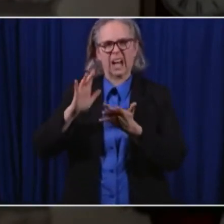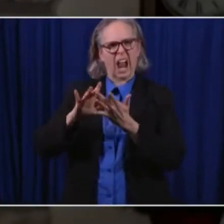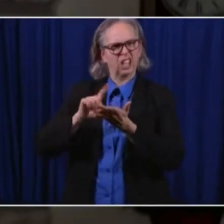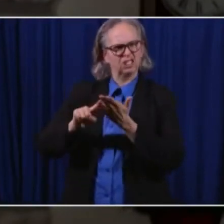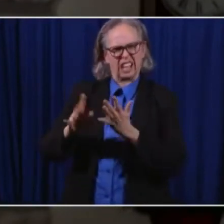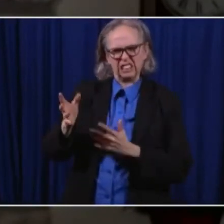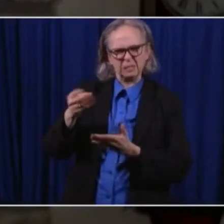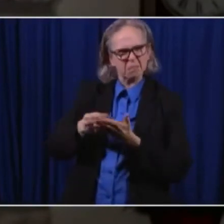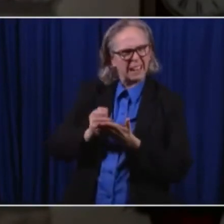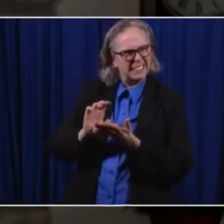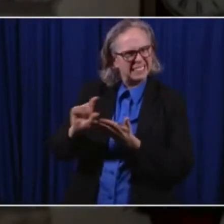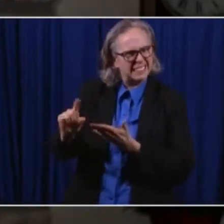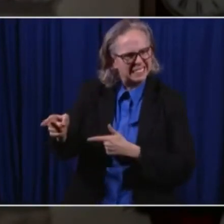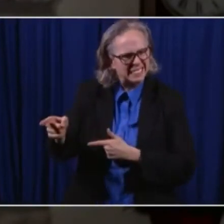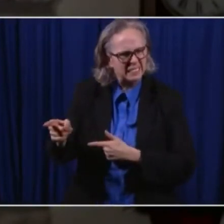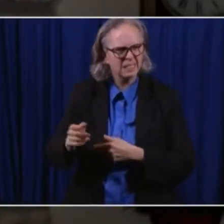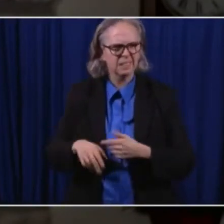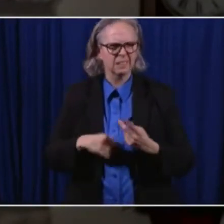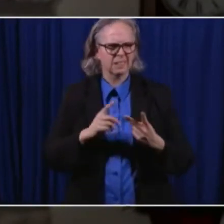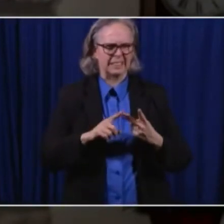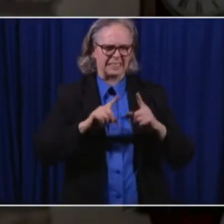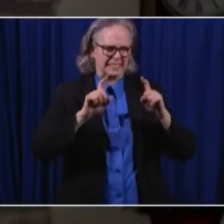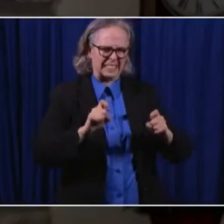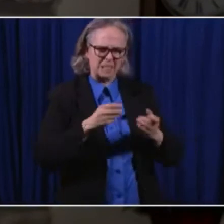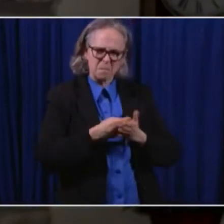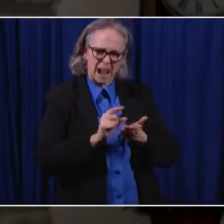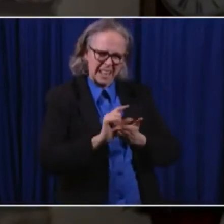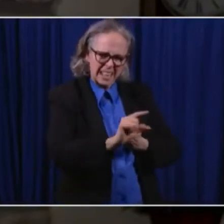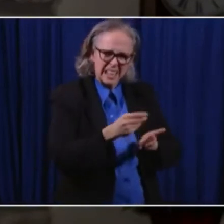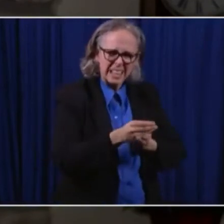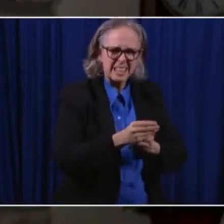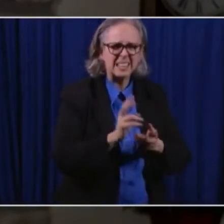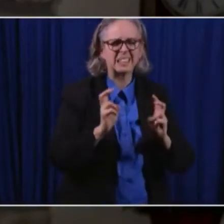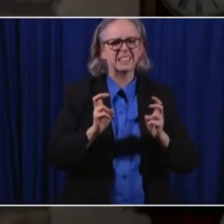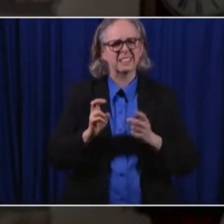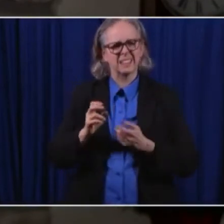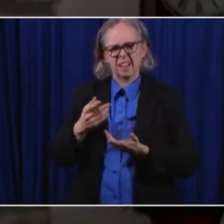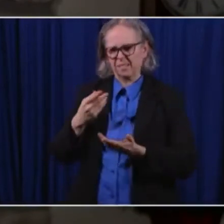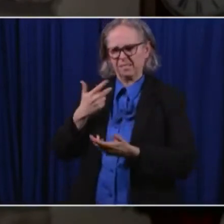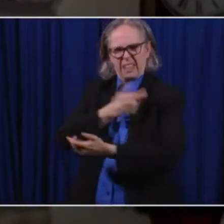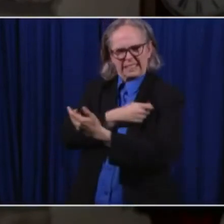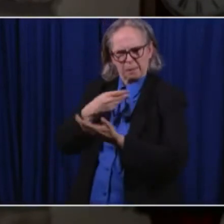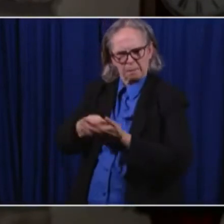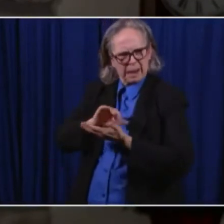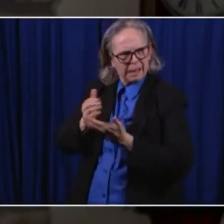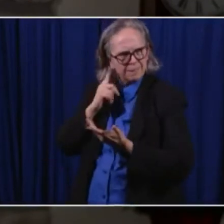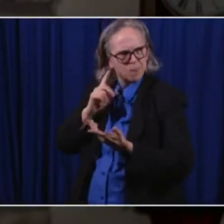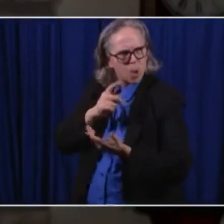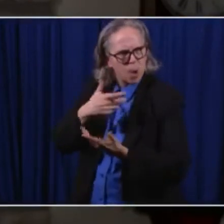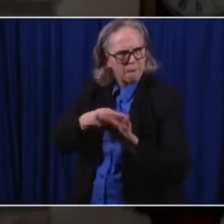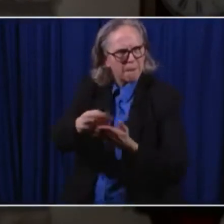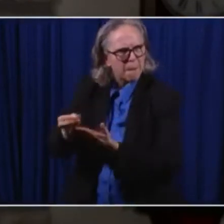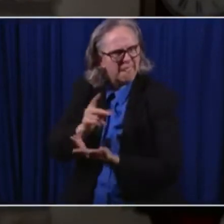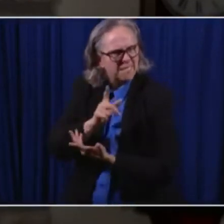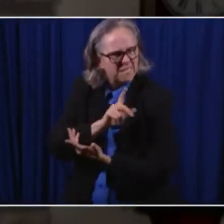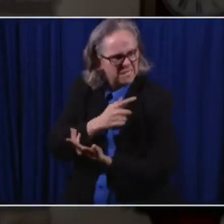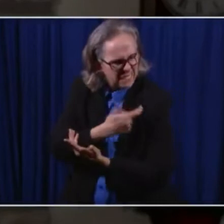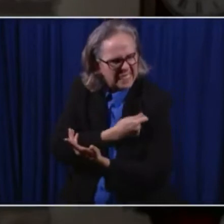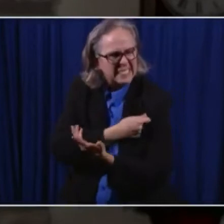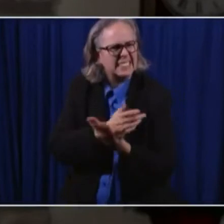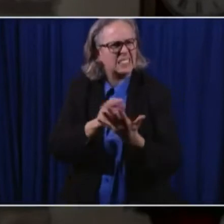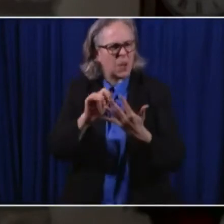tracing, to do the testing, and now to do the vaccinations. That has to be at our top